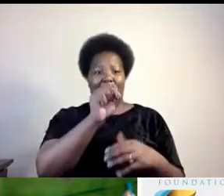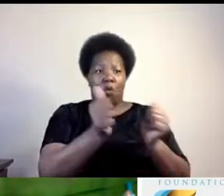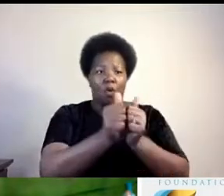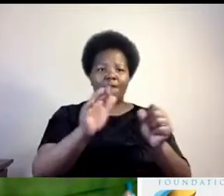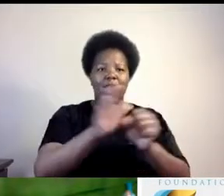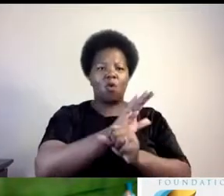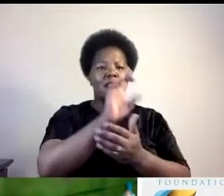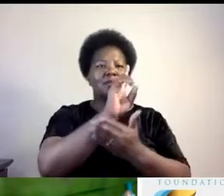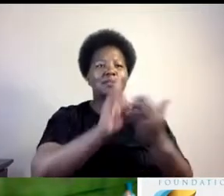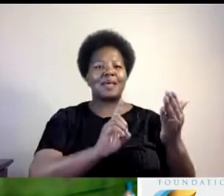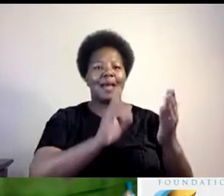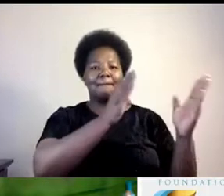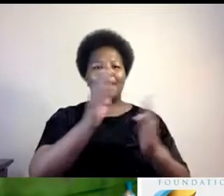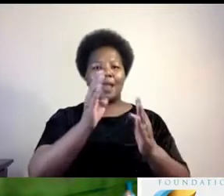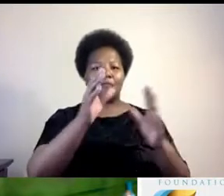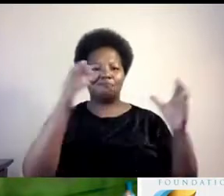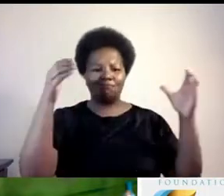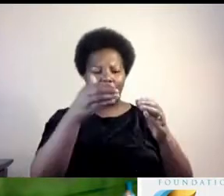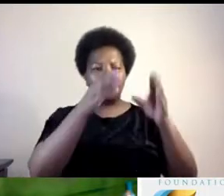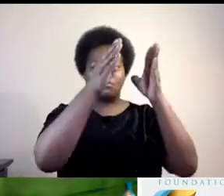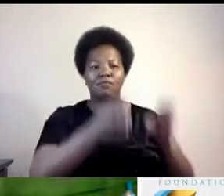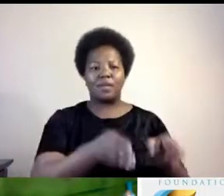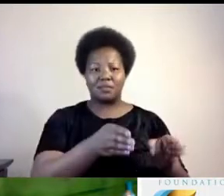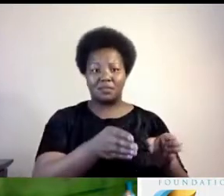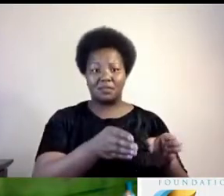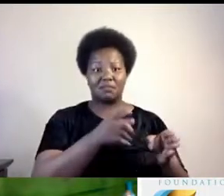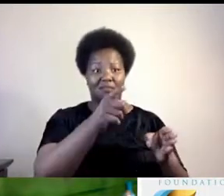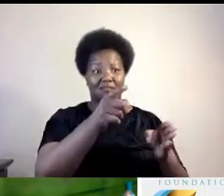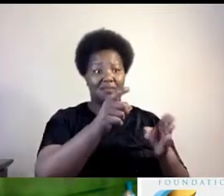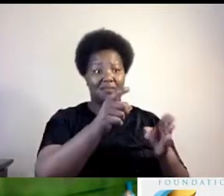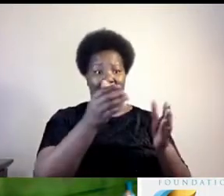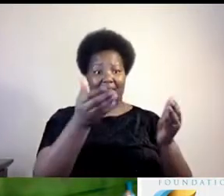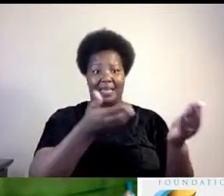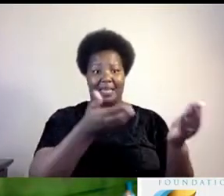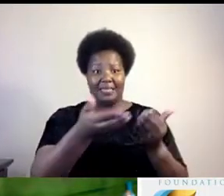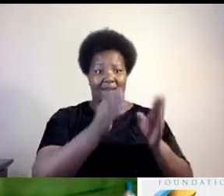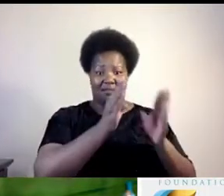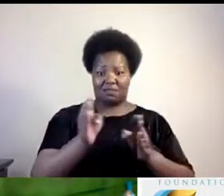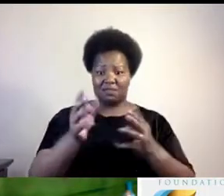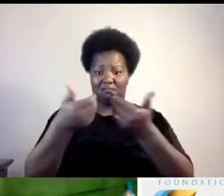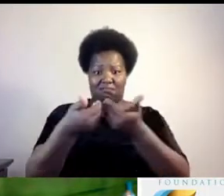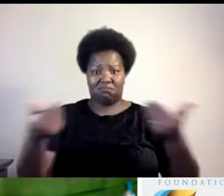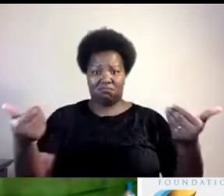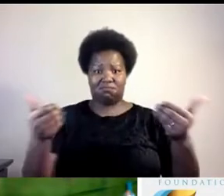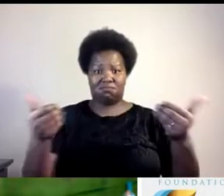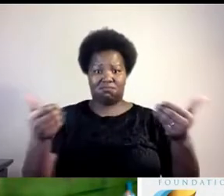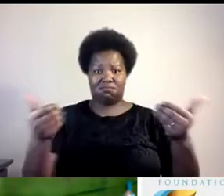person-centered plan? Could we break apart those services? It's not a typical college